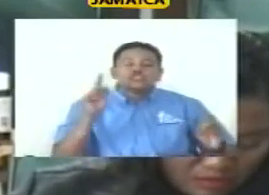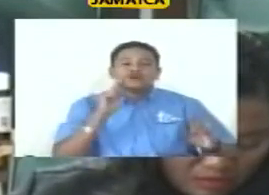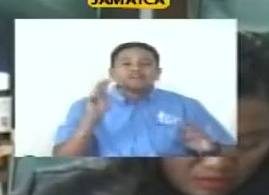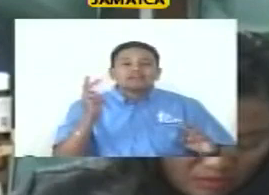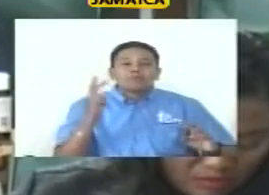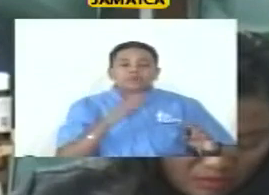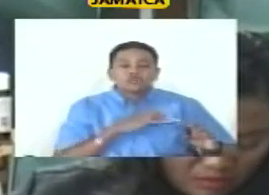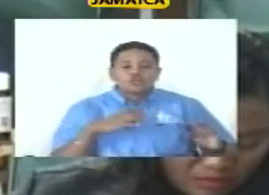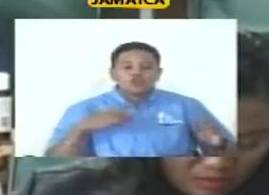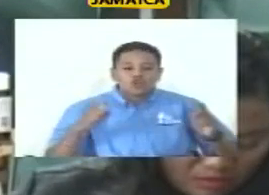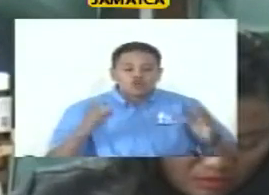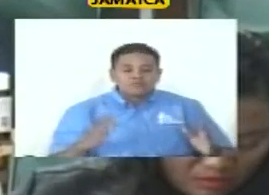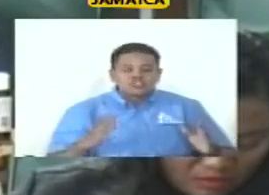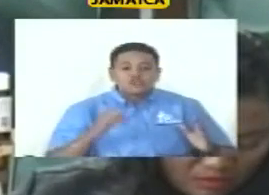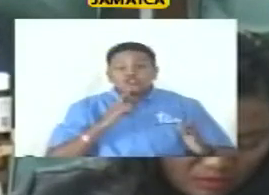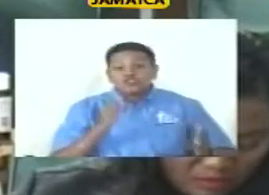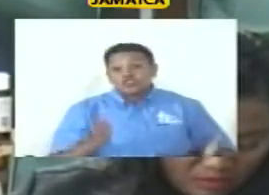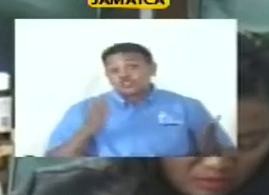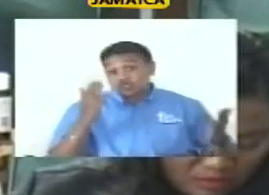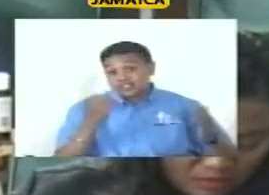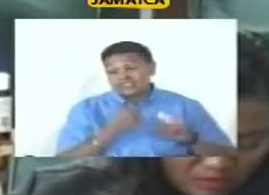commissioner. So the suggestion